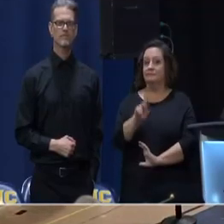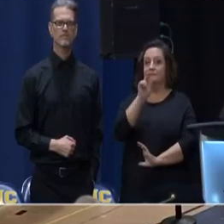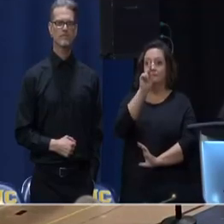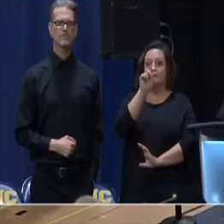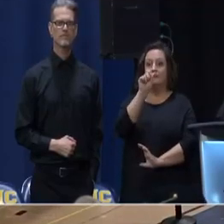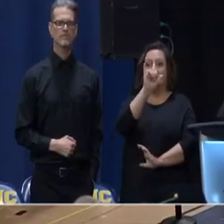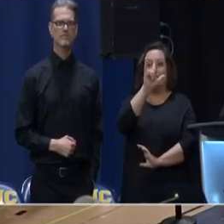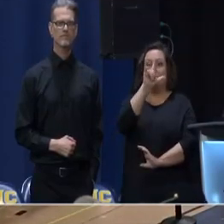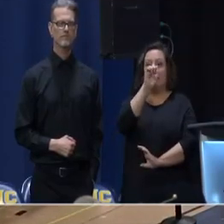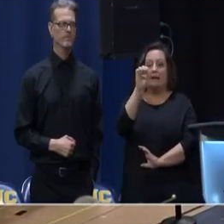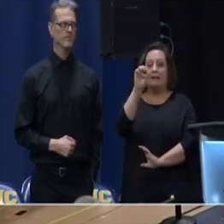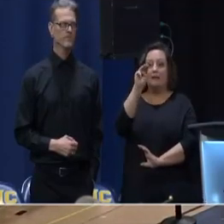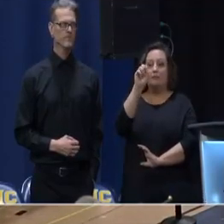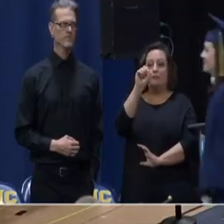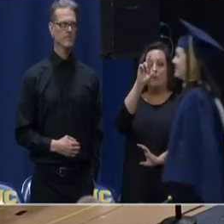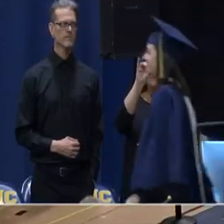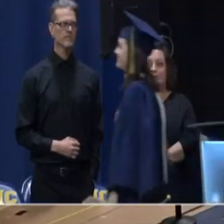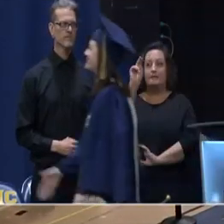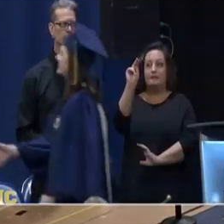Kaylee Morrison.